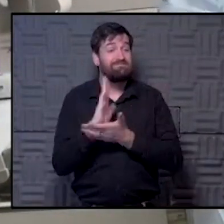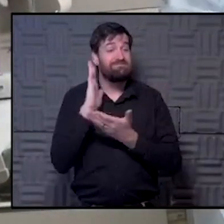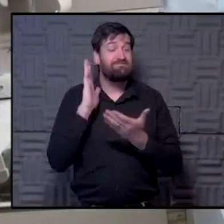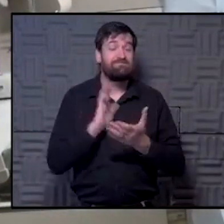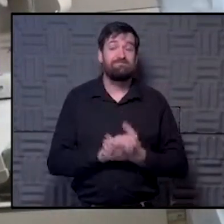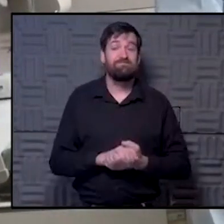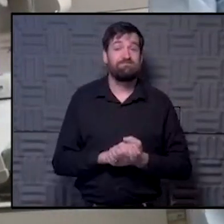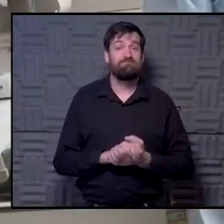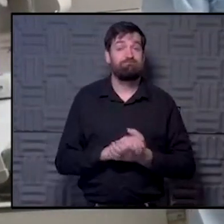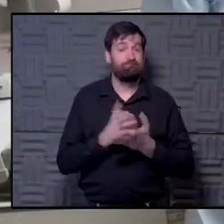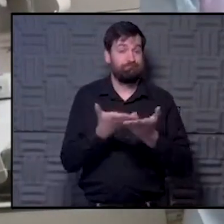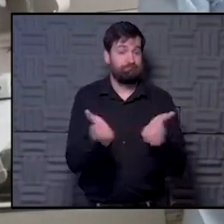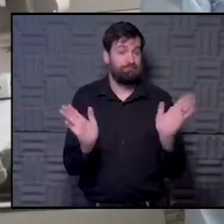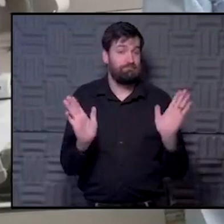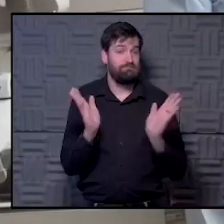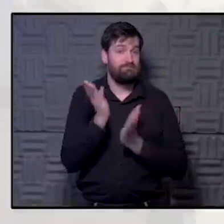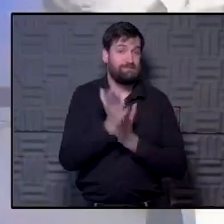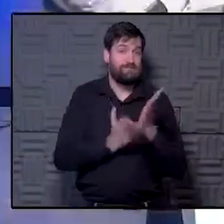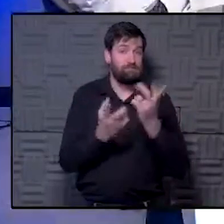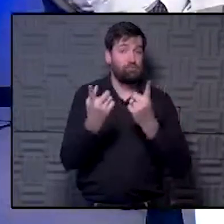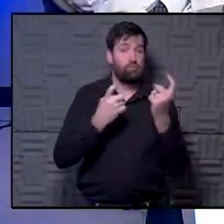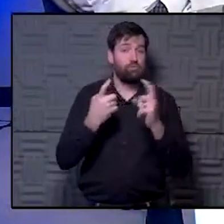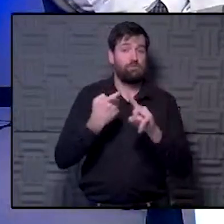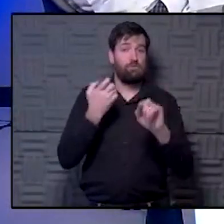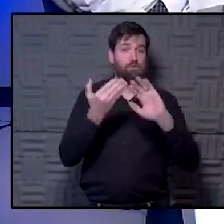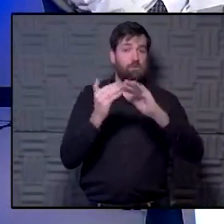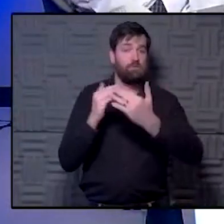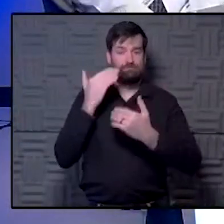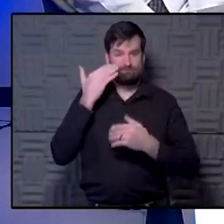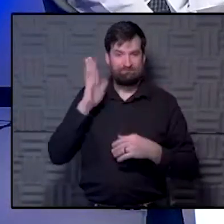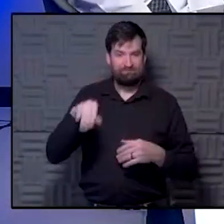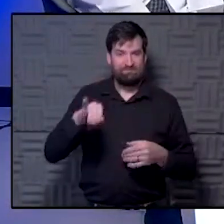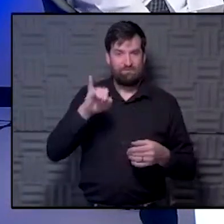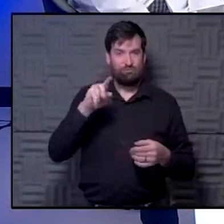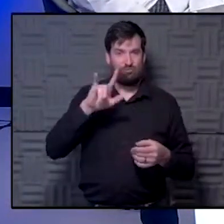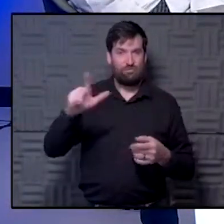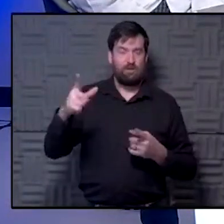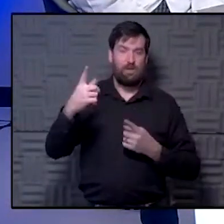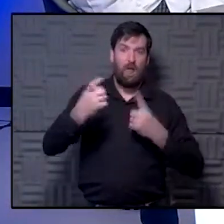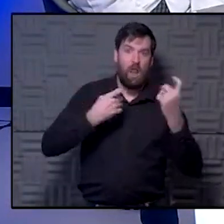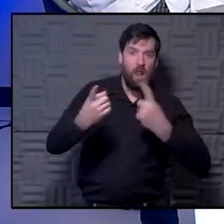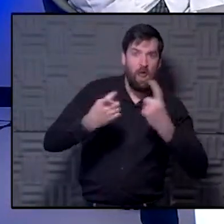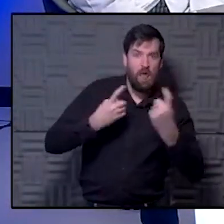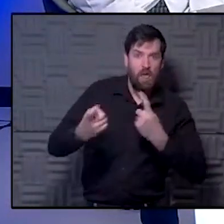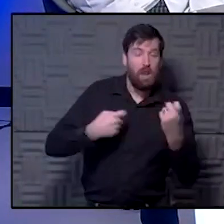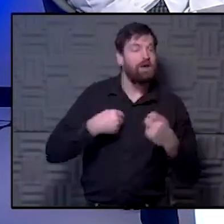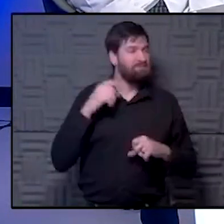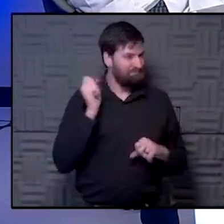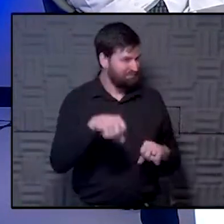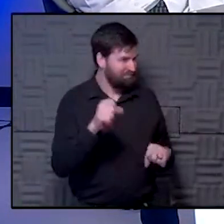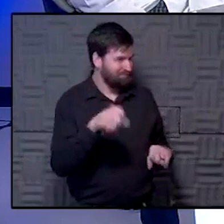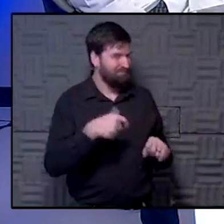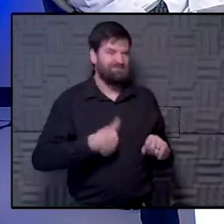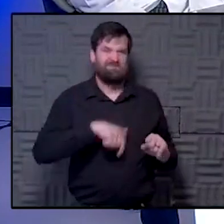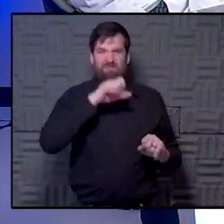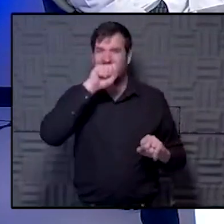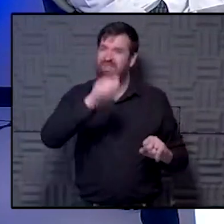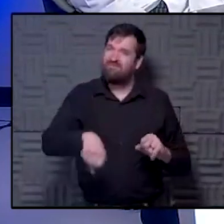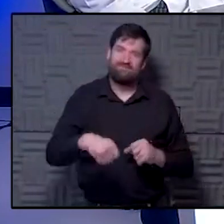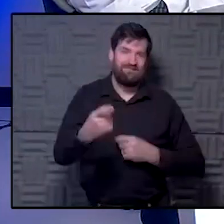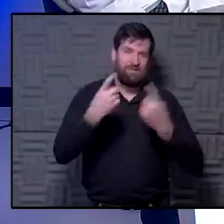let's open it up to some questions from the community. I know, Jill, they've been coming fast and furious. They have, and we love that.